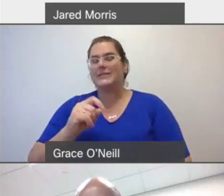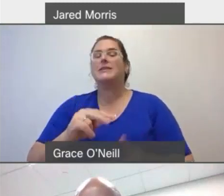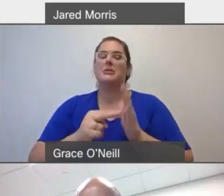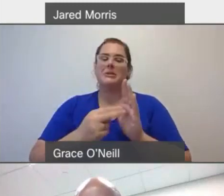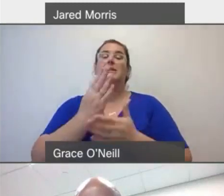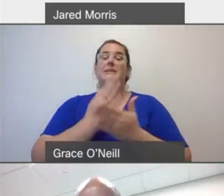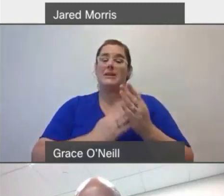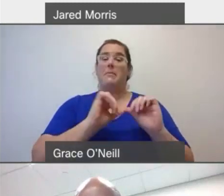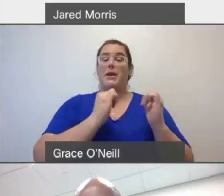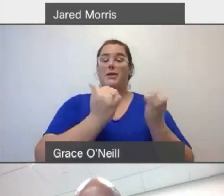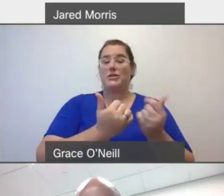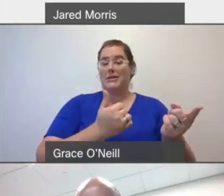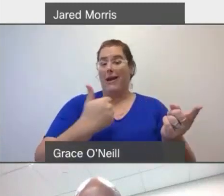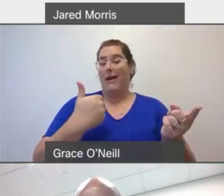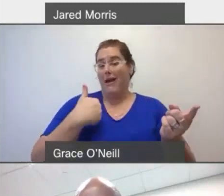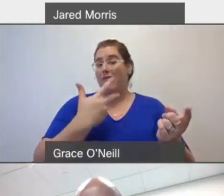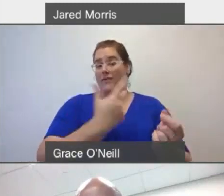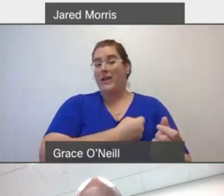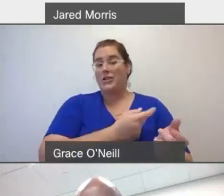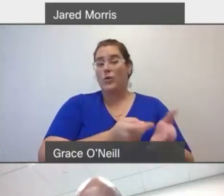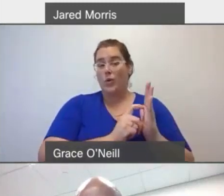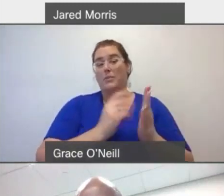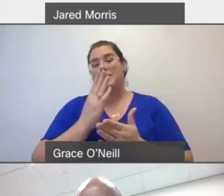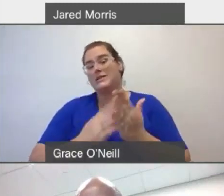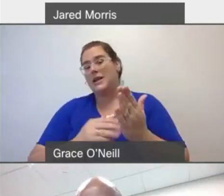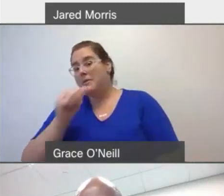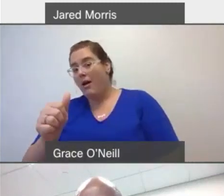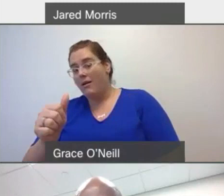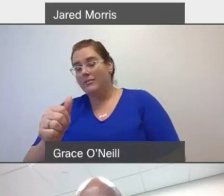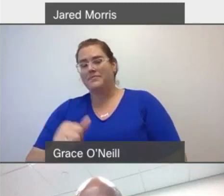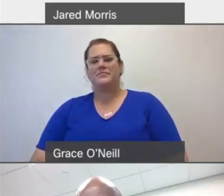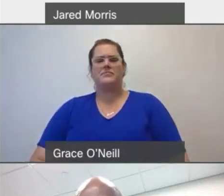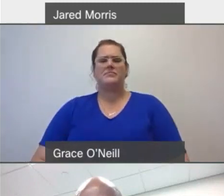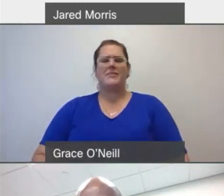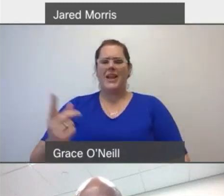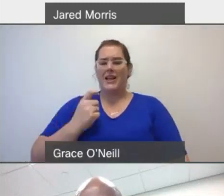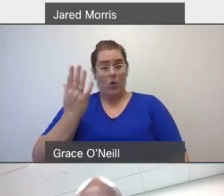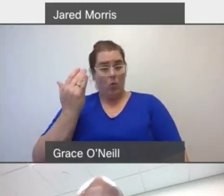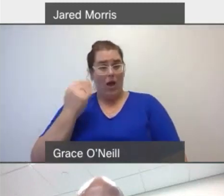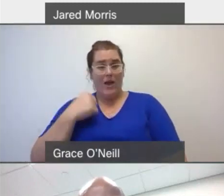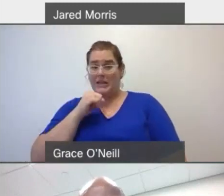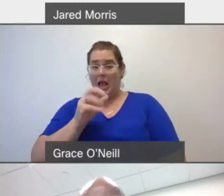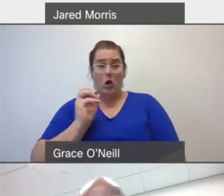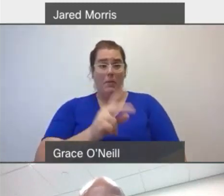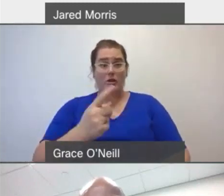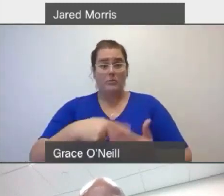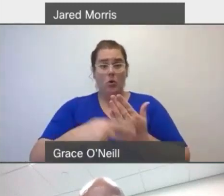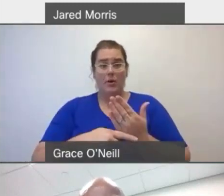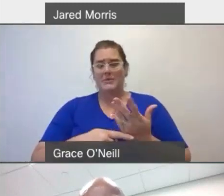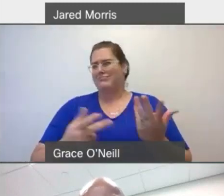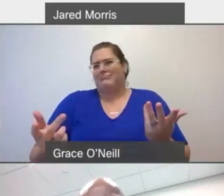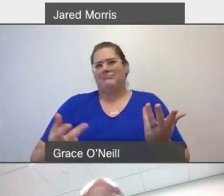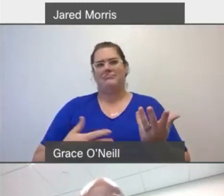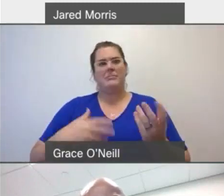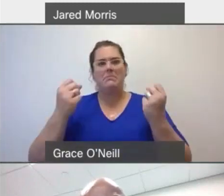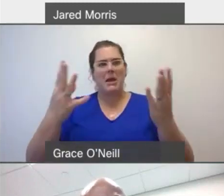have vaccination requirements. Why have they not returned to their programs? I think a host of reasons, for